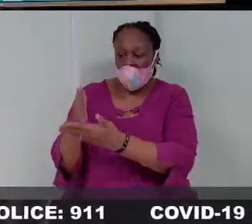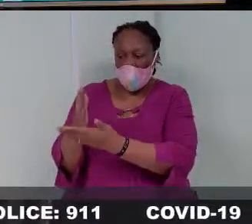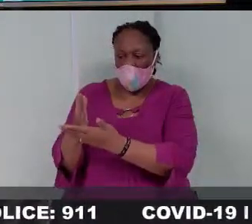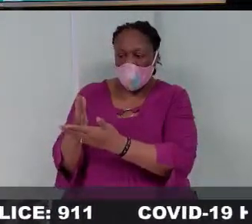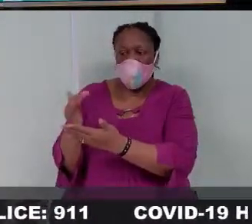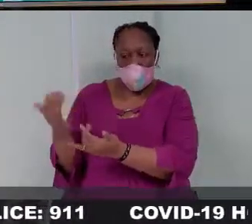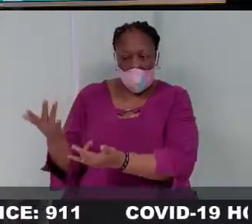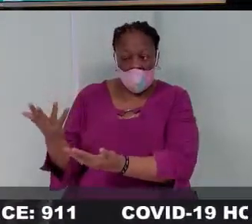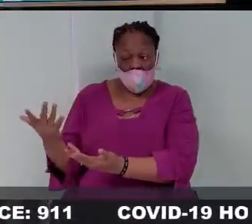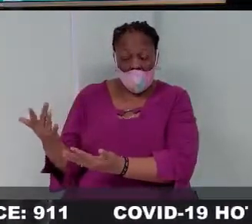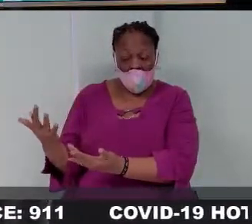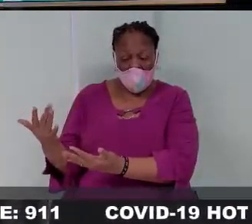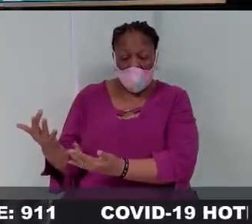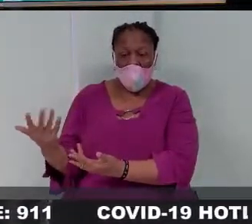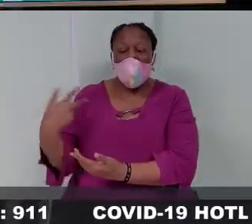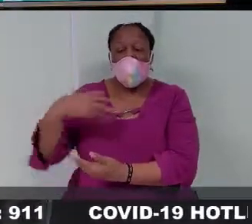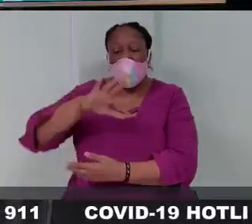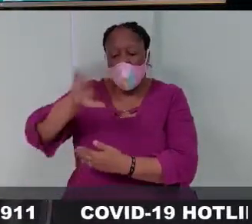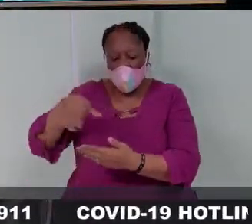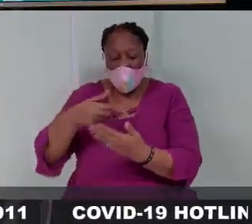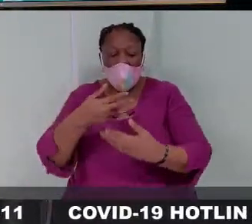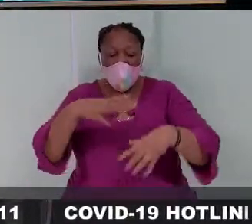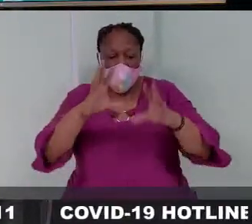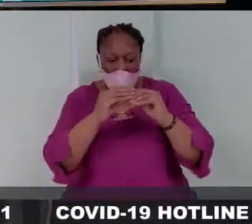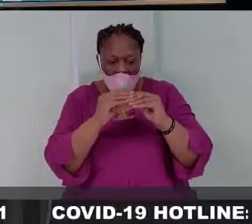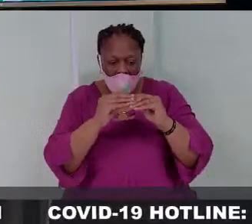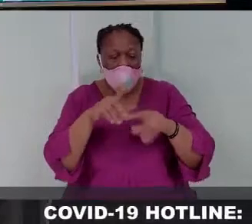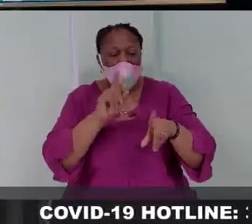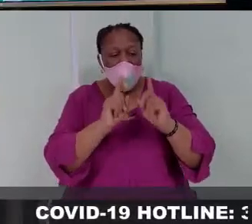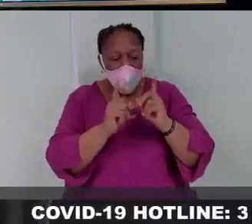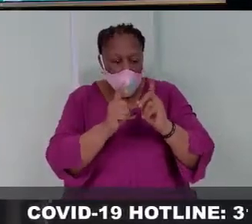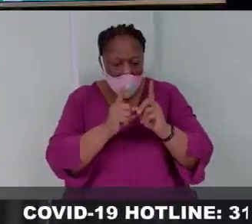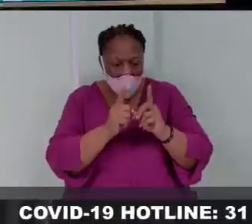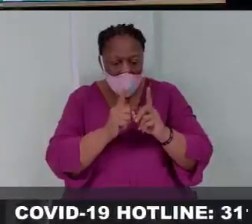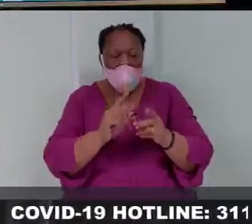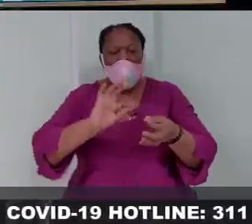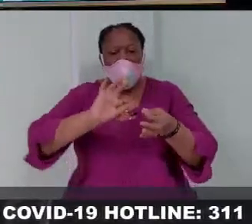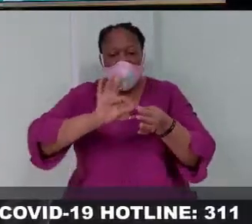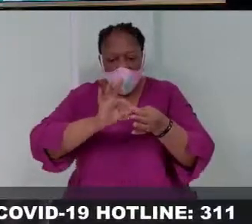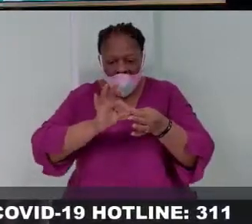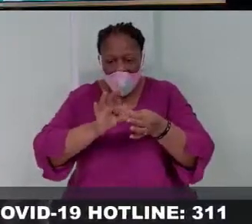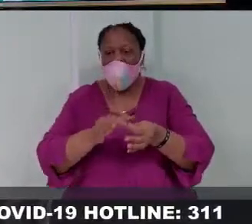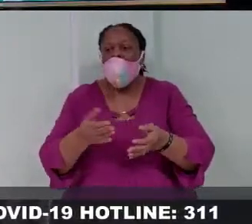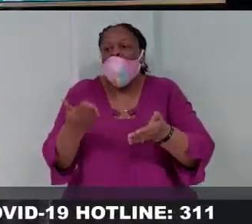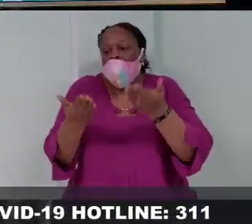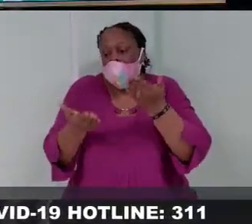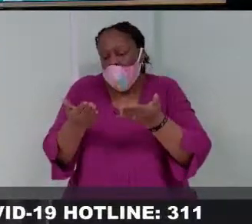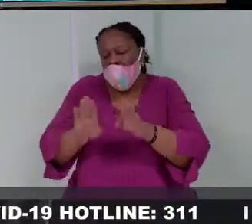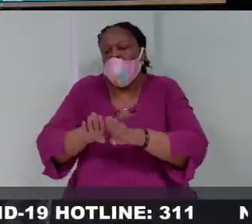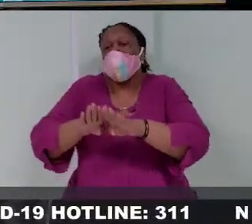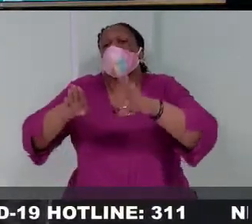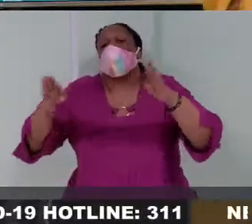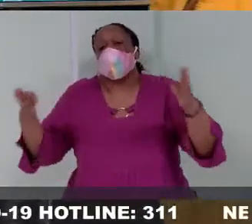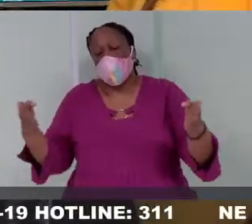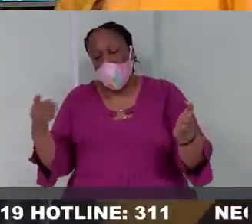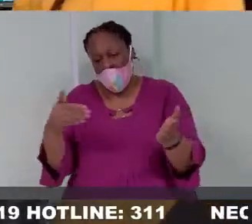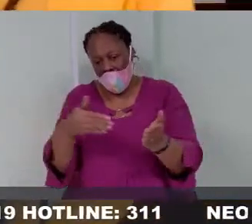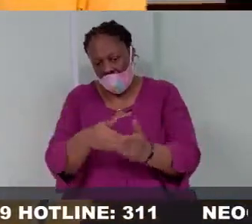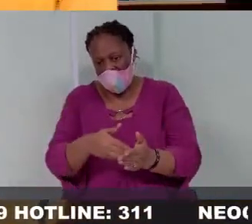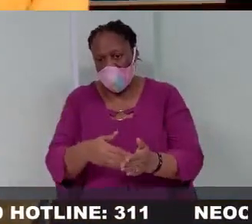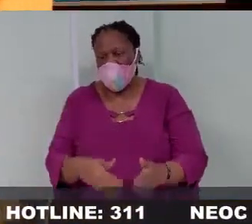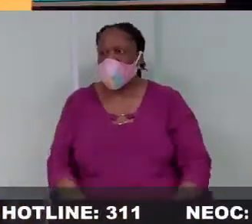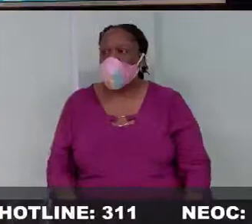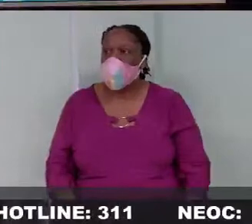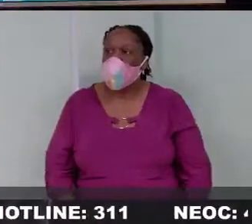the corrective measures have been put in place.